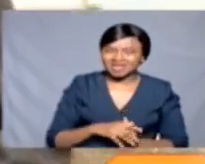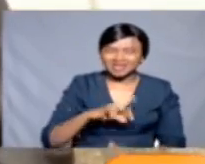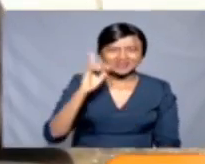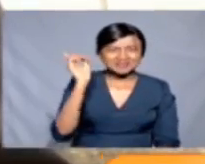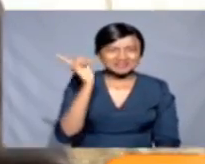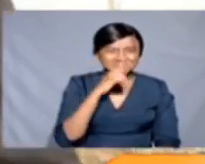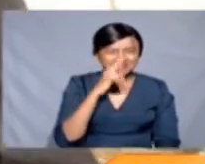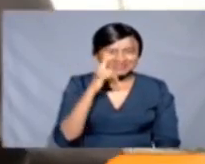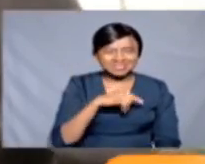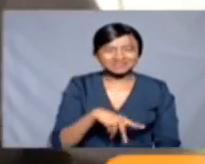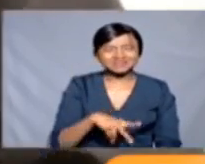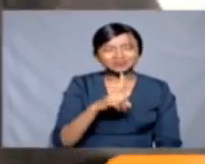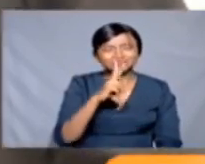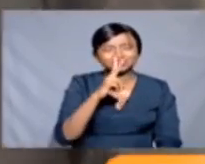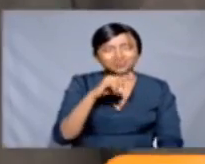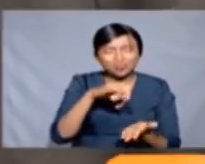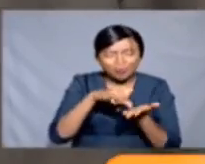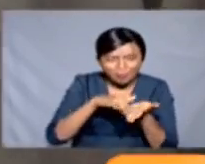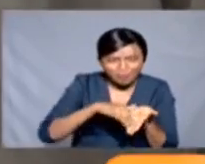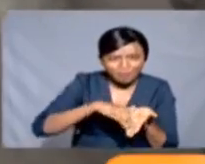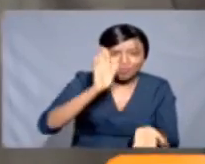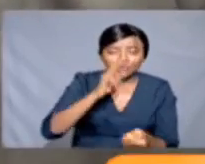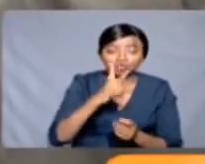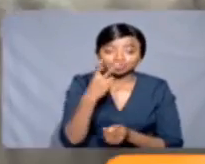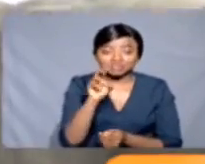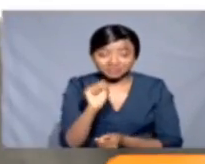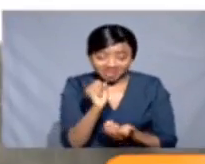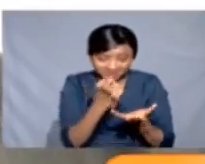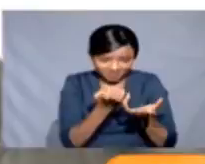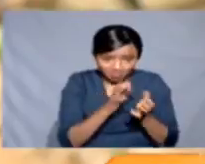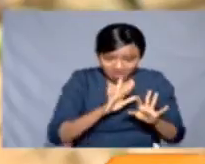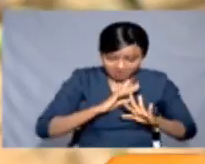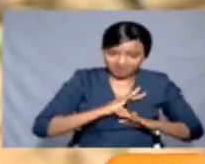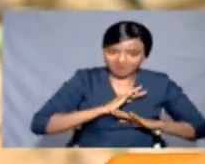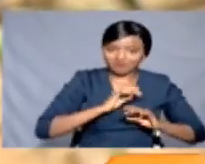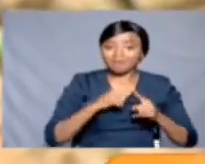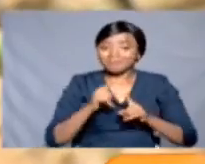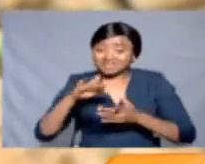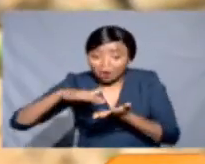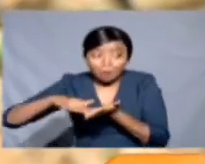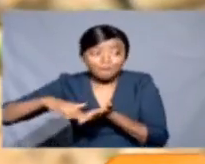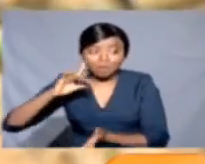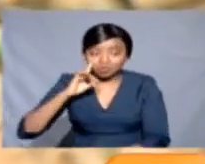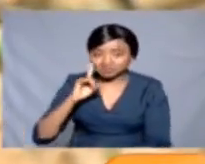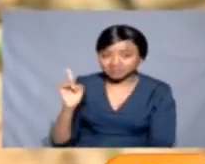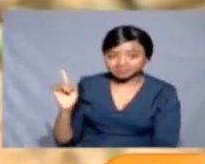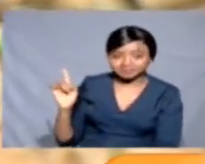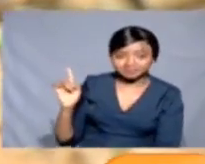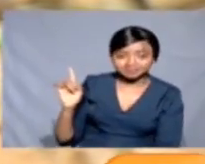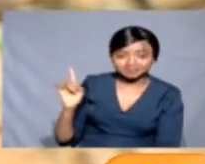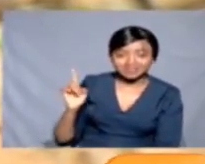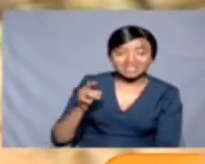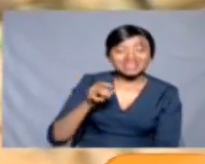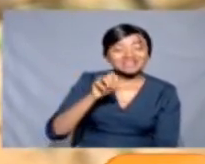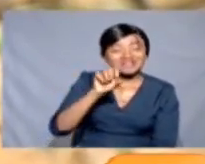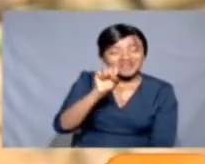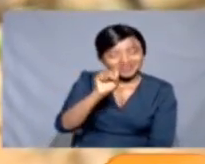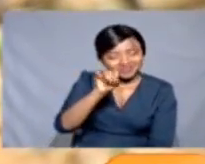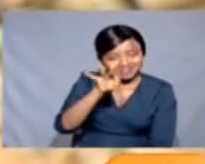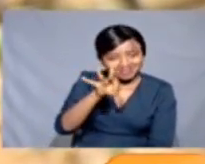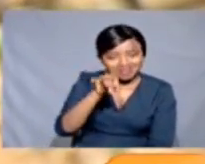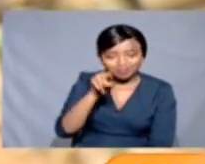required standard of 25 milligrams per cubic meter. The digital sensor reading was